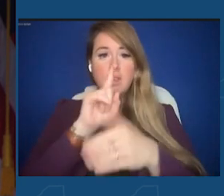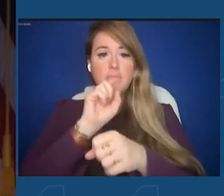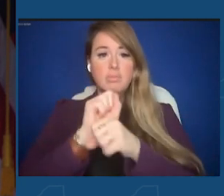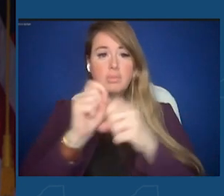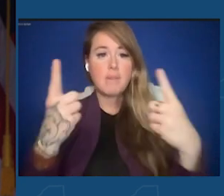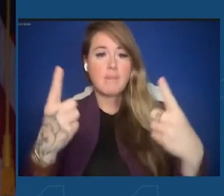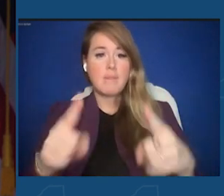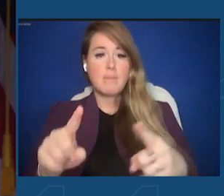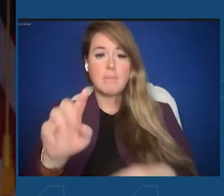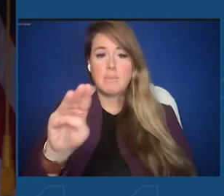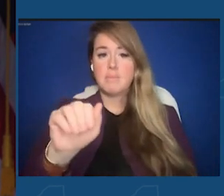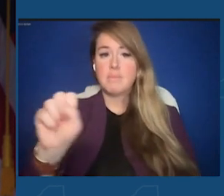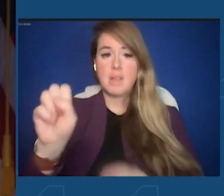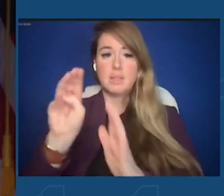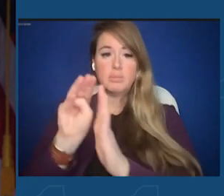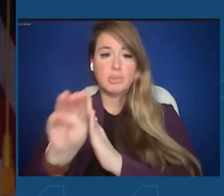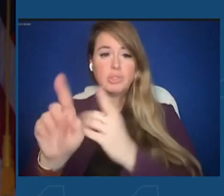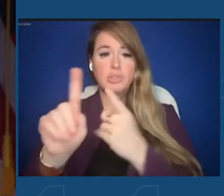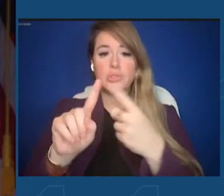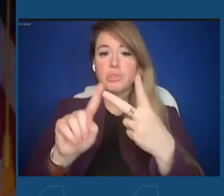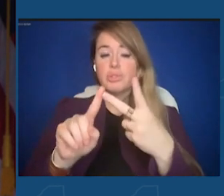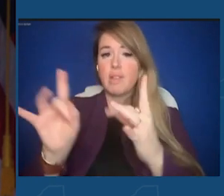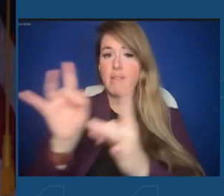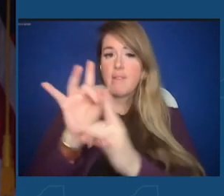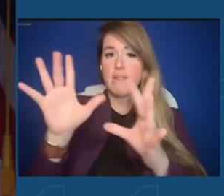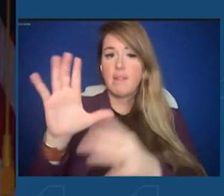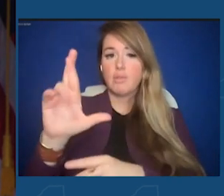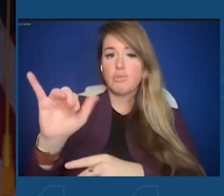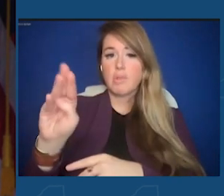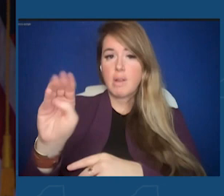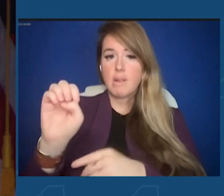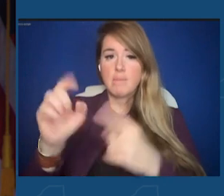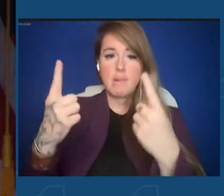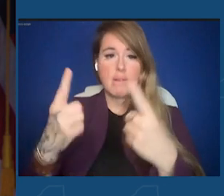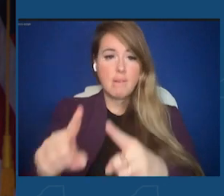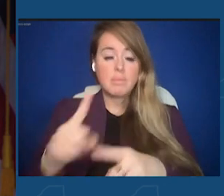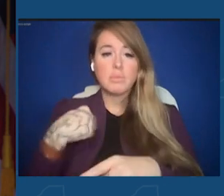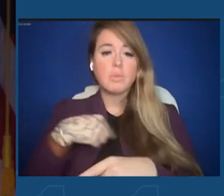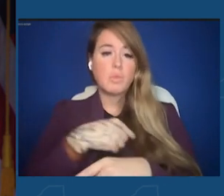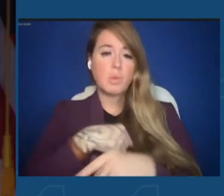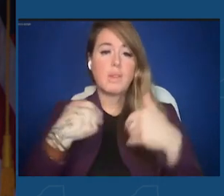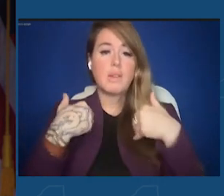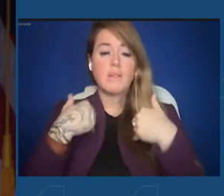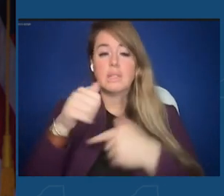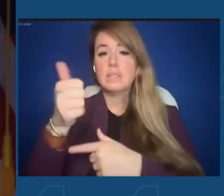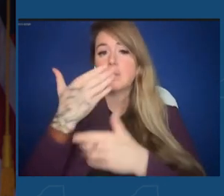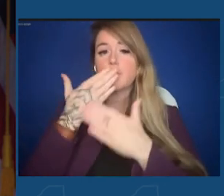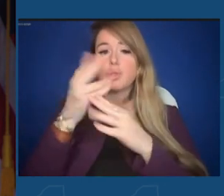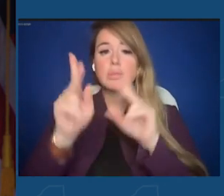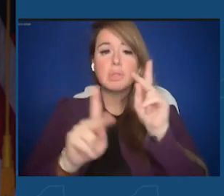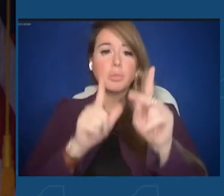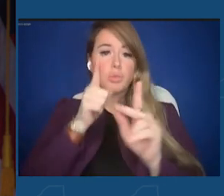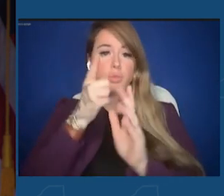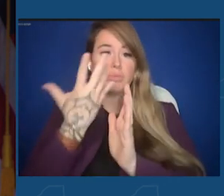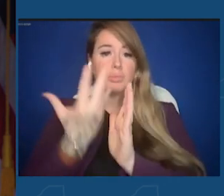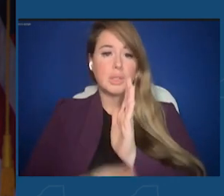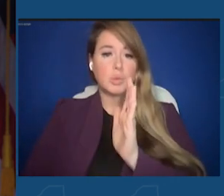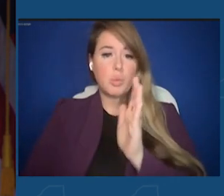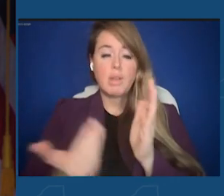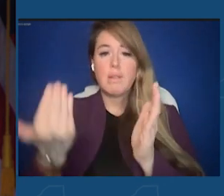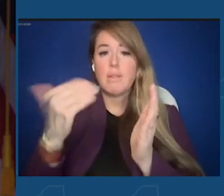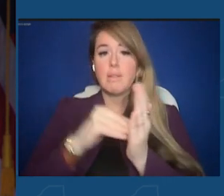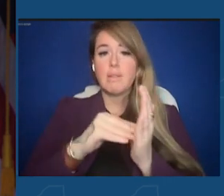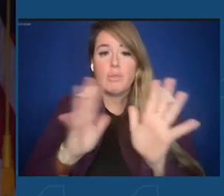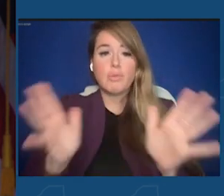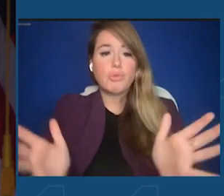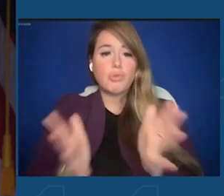murder, a hate crime so heinous. We lost the lives of 10 good people. Again, courage on display